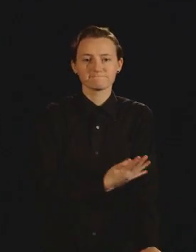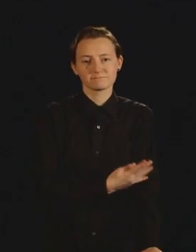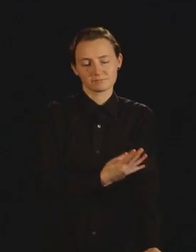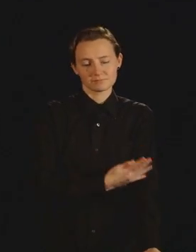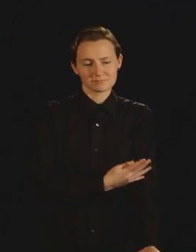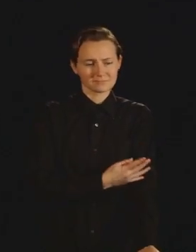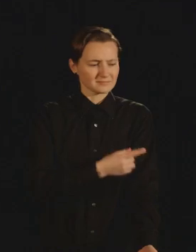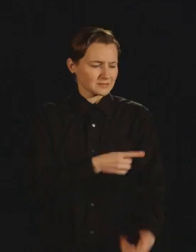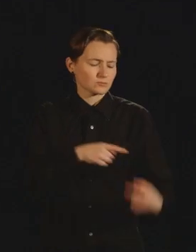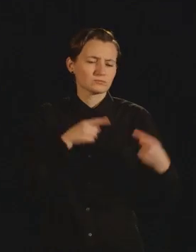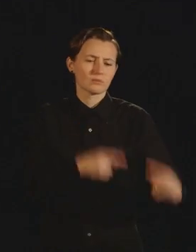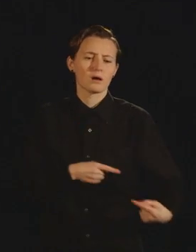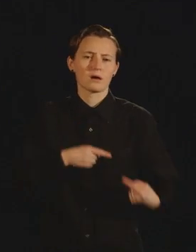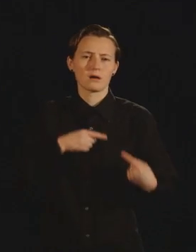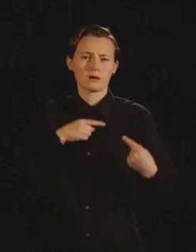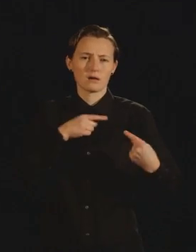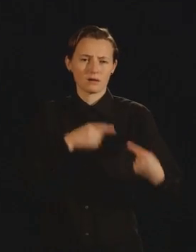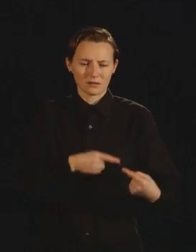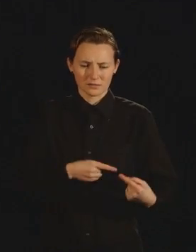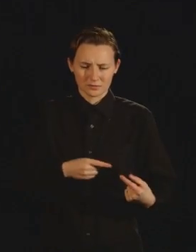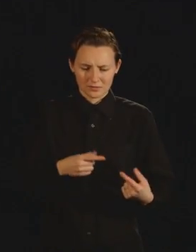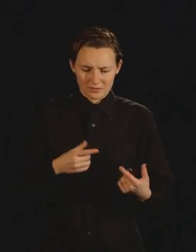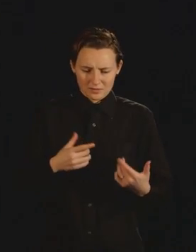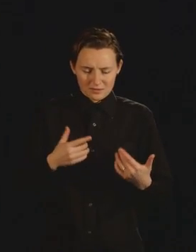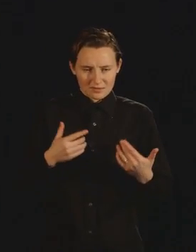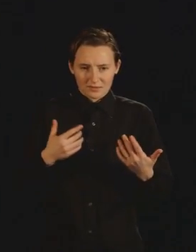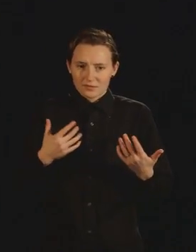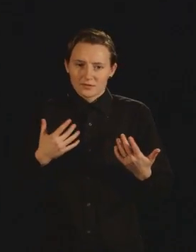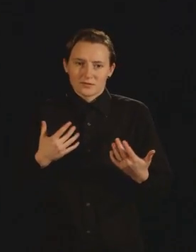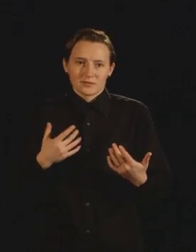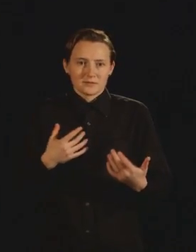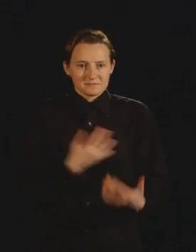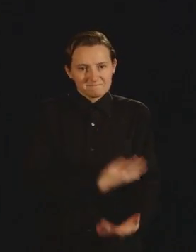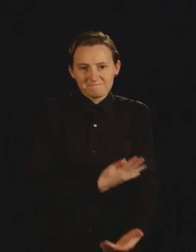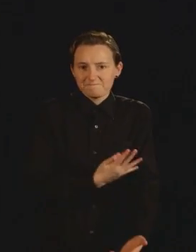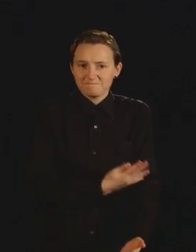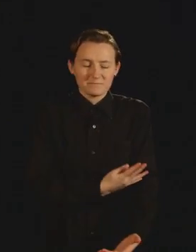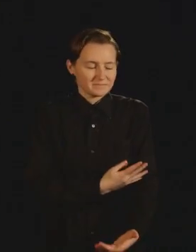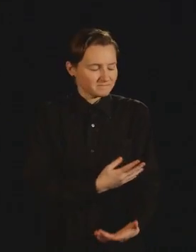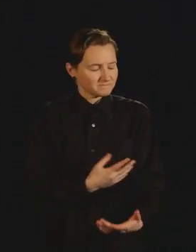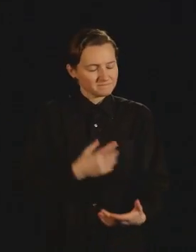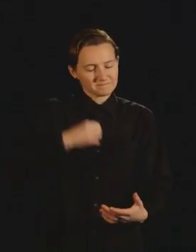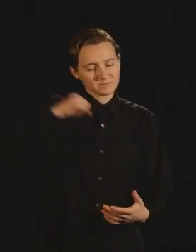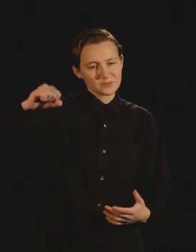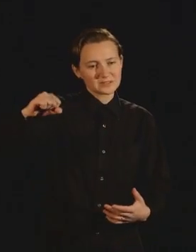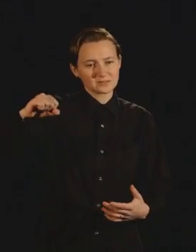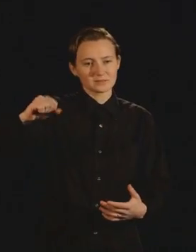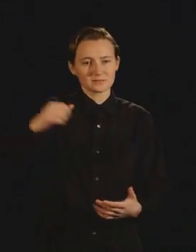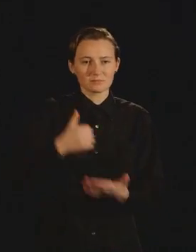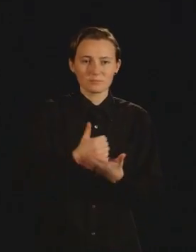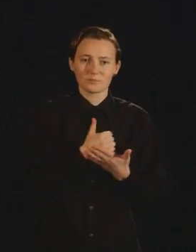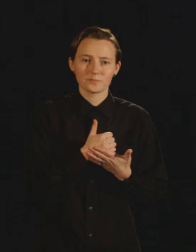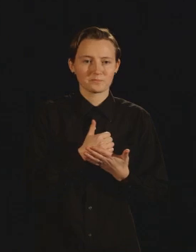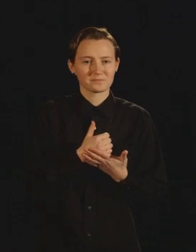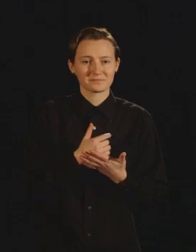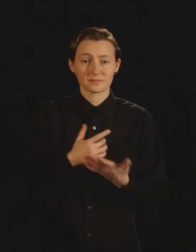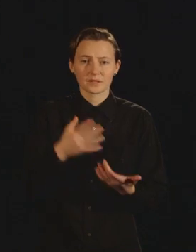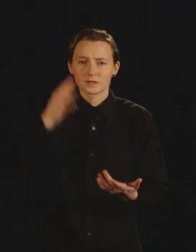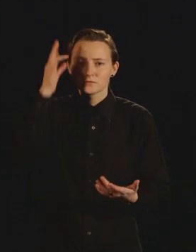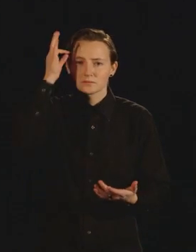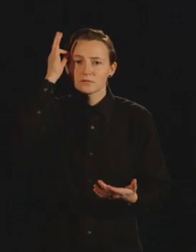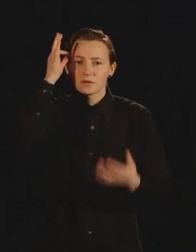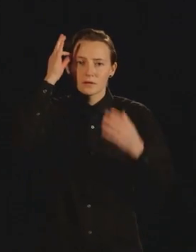his own inner difficulty, asking for help, even as his hair fell out and his immune